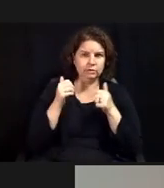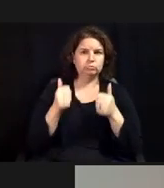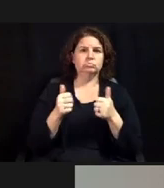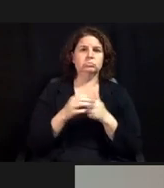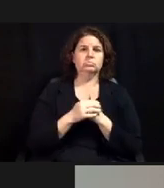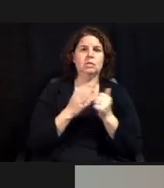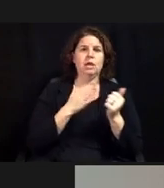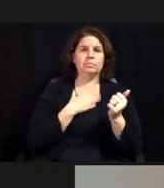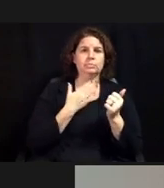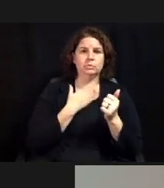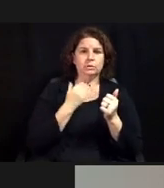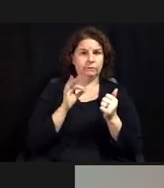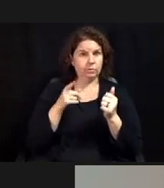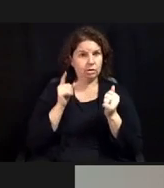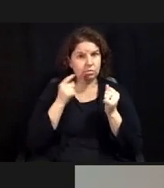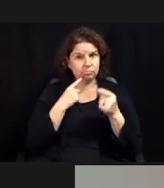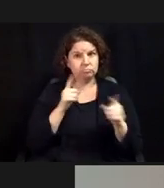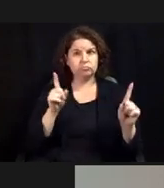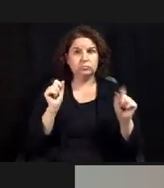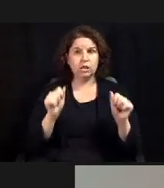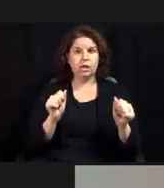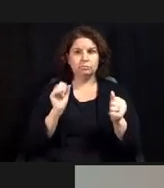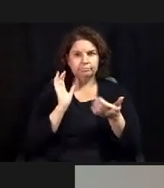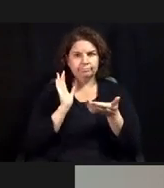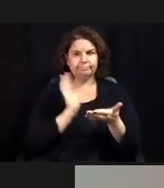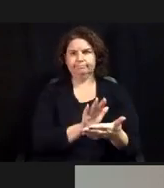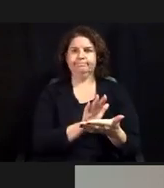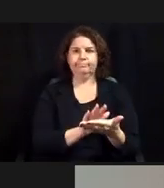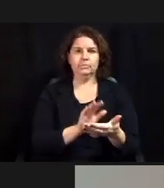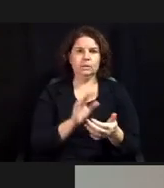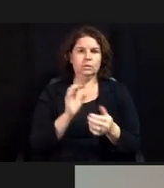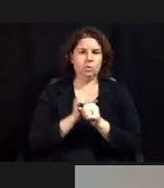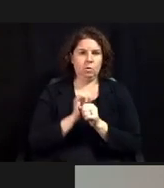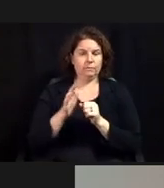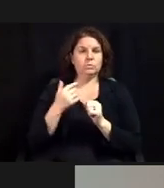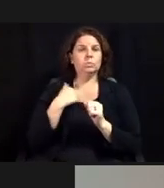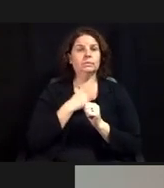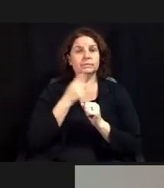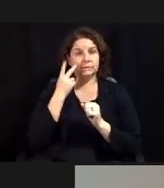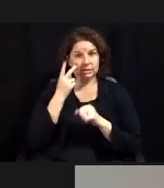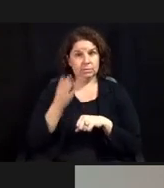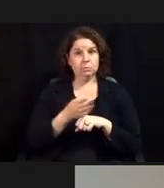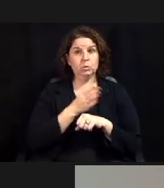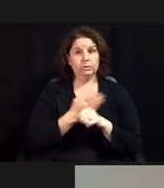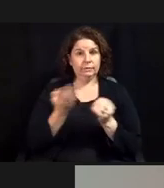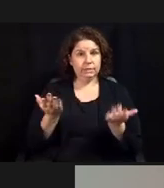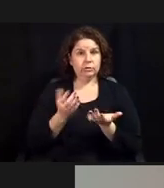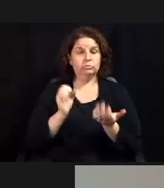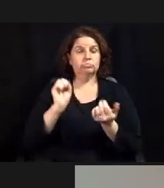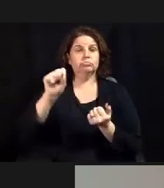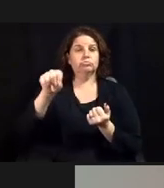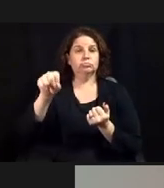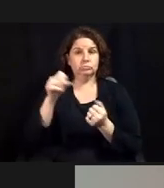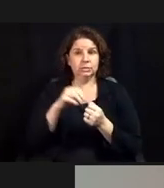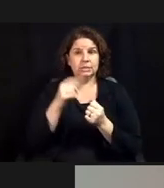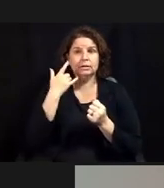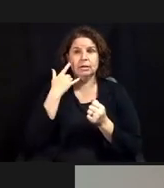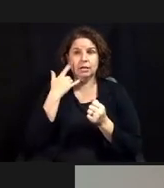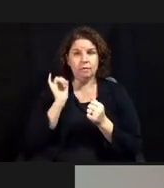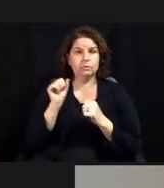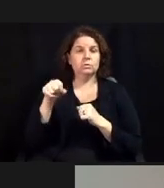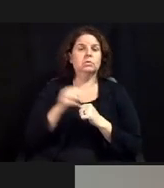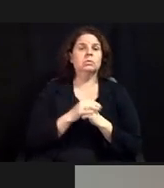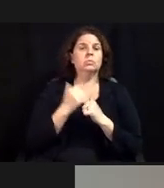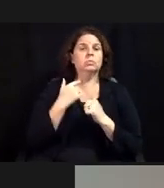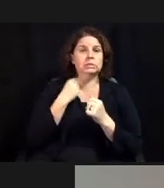some progress. We're also seeing some improvements here in the state of California. If you look around the state, we're seeing some improvements.